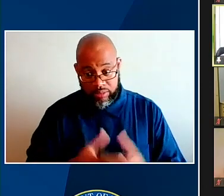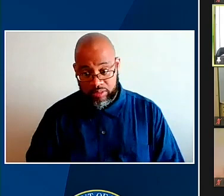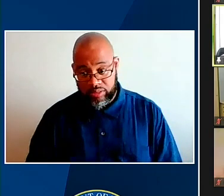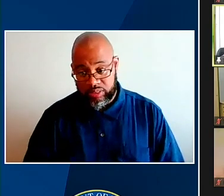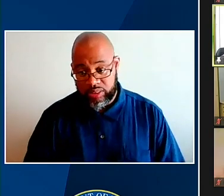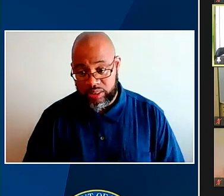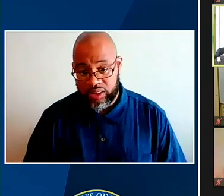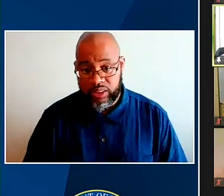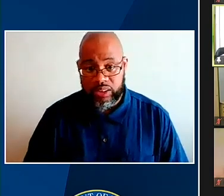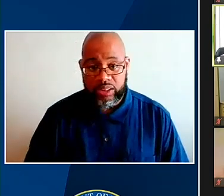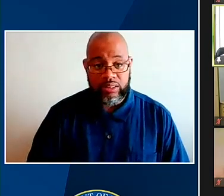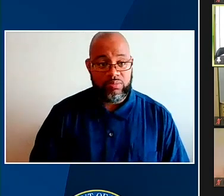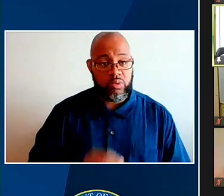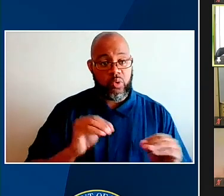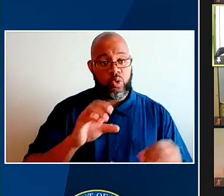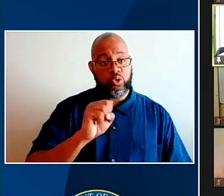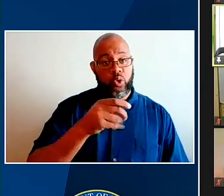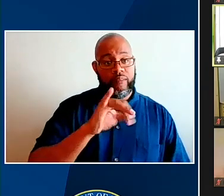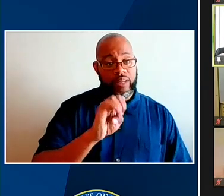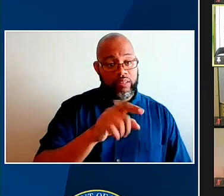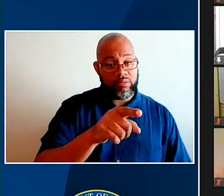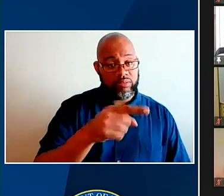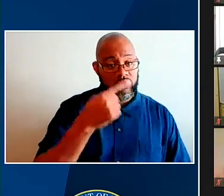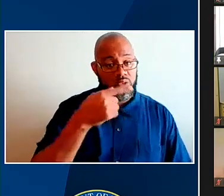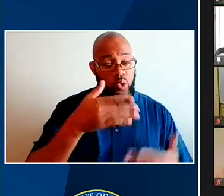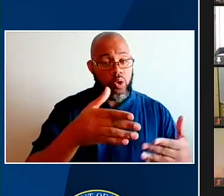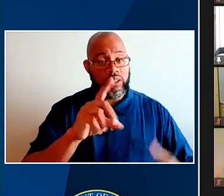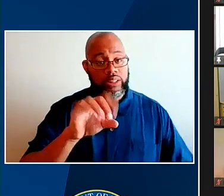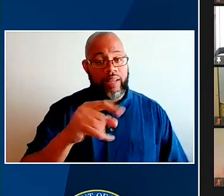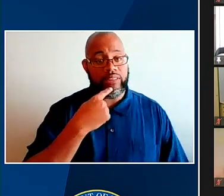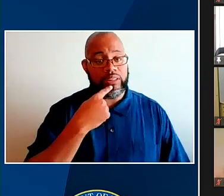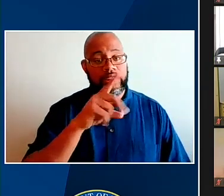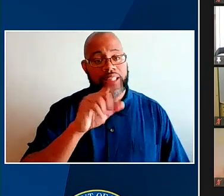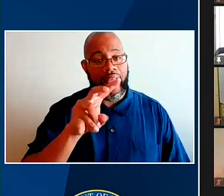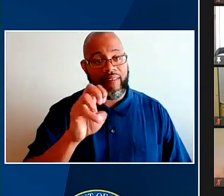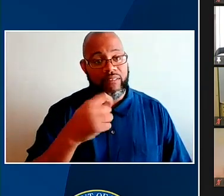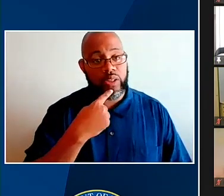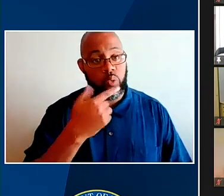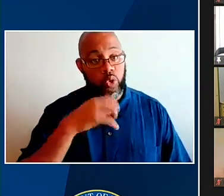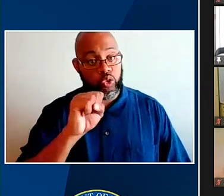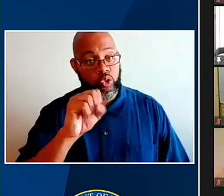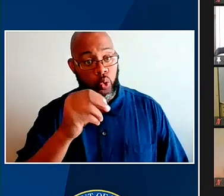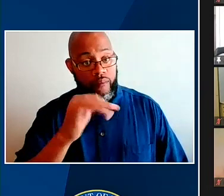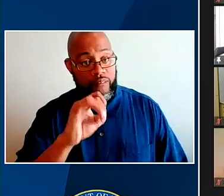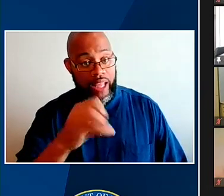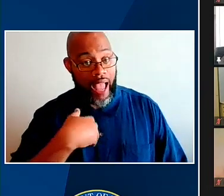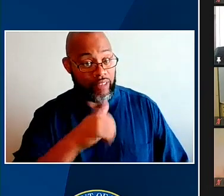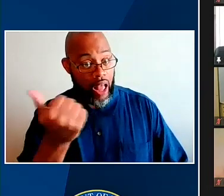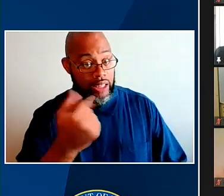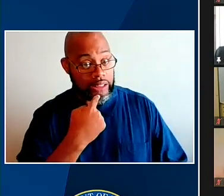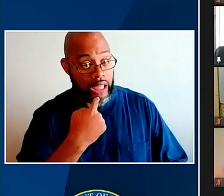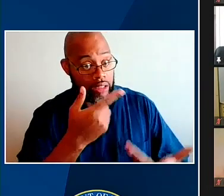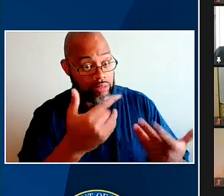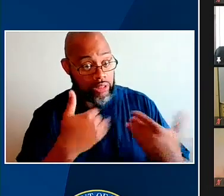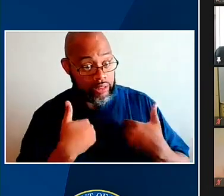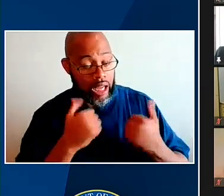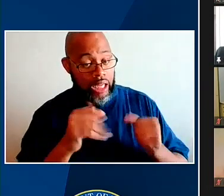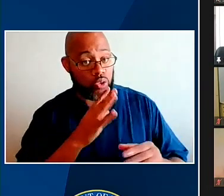That doesn't look like it, but Sophie, did you? Oh, sorry, go ahead, Dave. Well, I was going to say I want Sophie to go first if she has something, and then I can